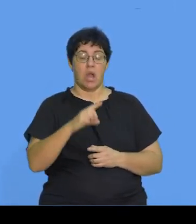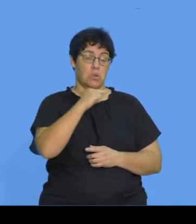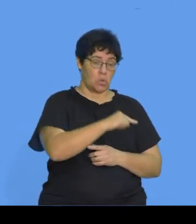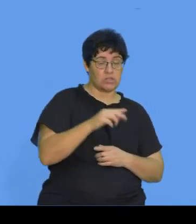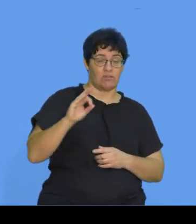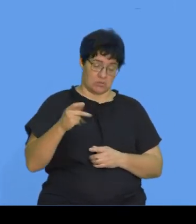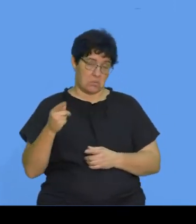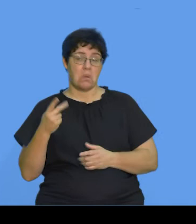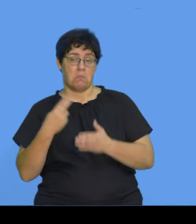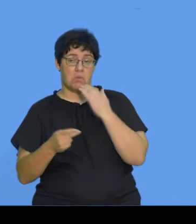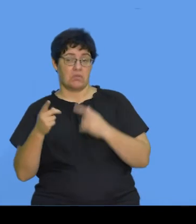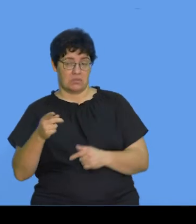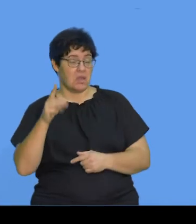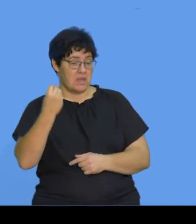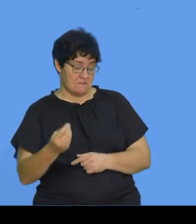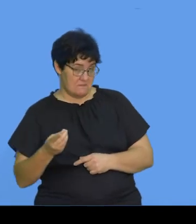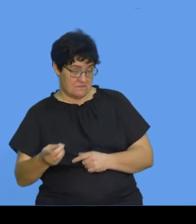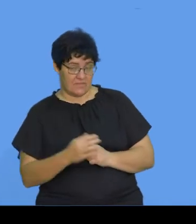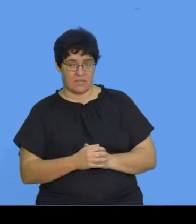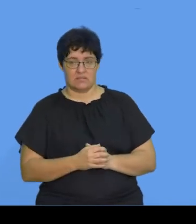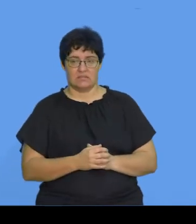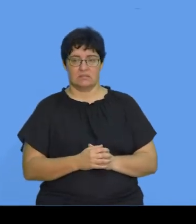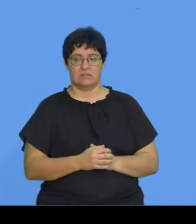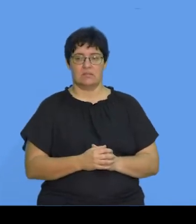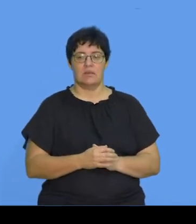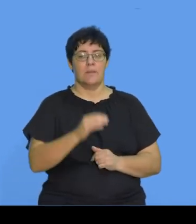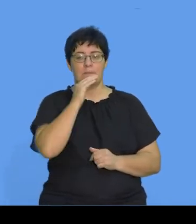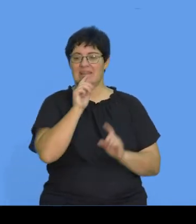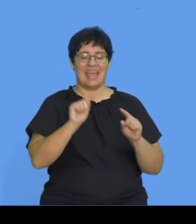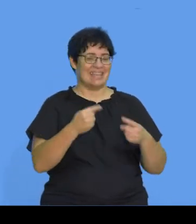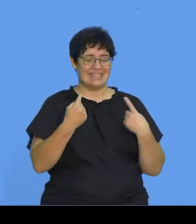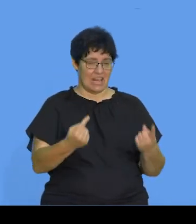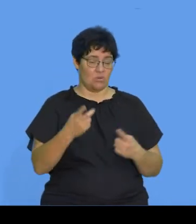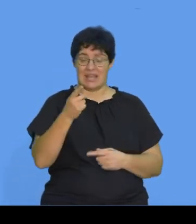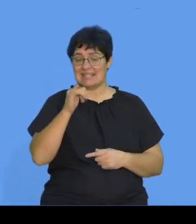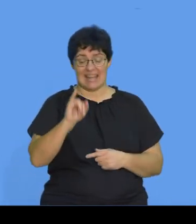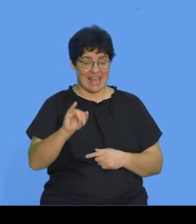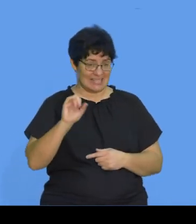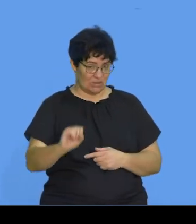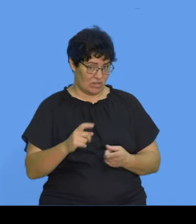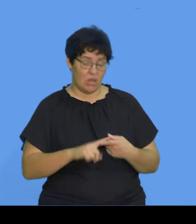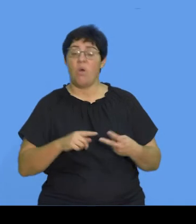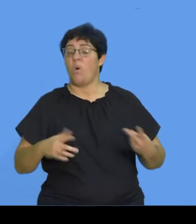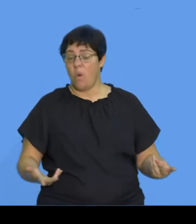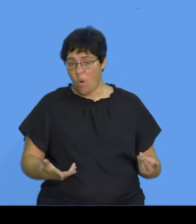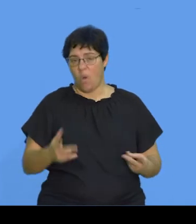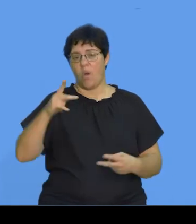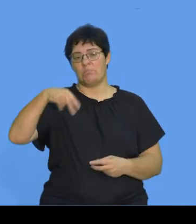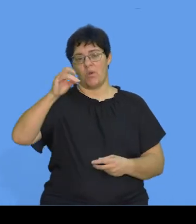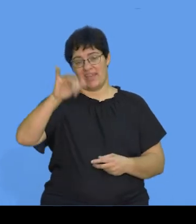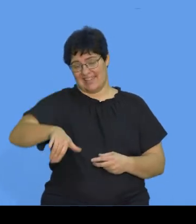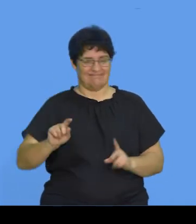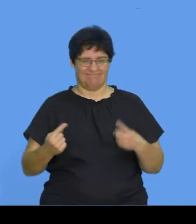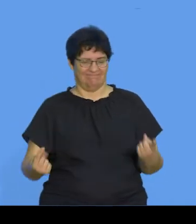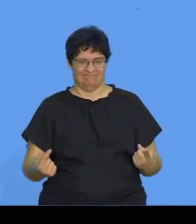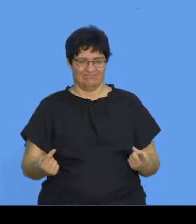and fructose are monosaccharides. That means they cannot be a disaccharide or a polysaccharide.